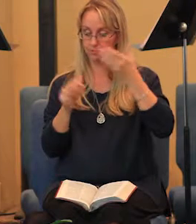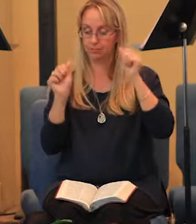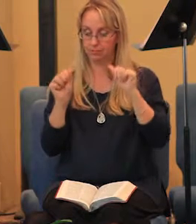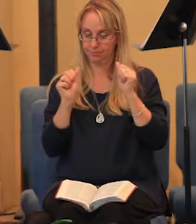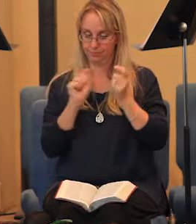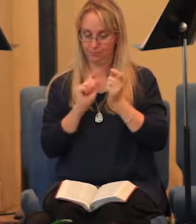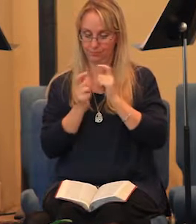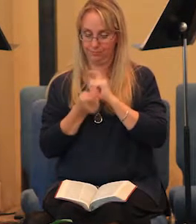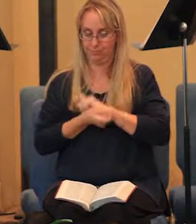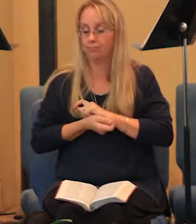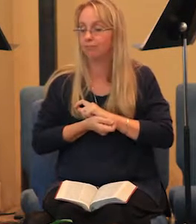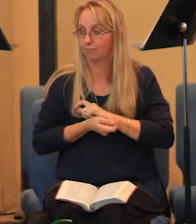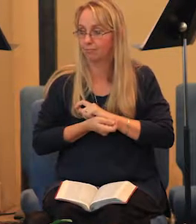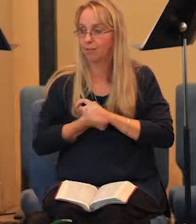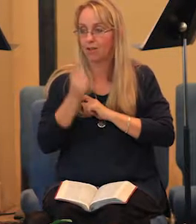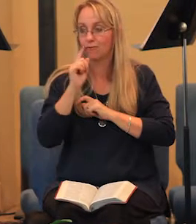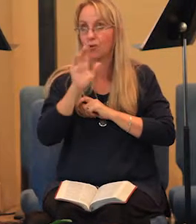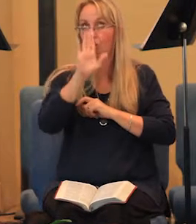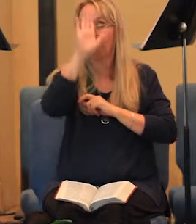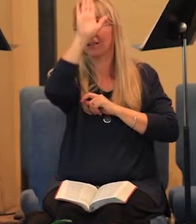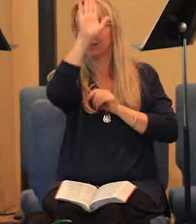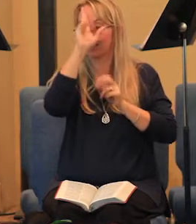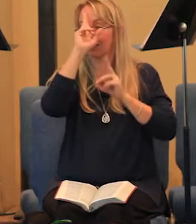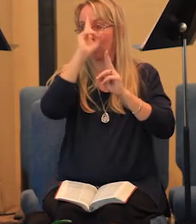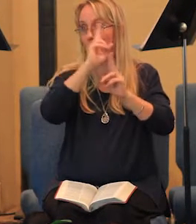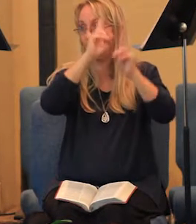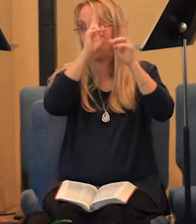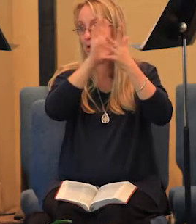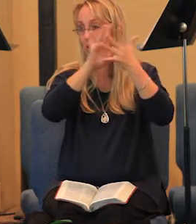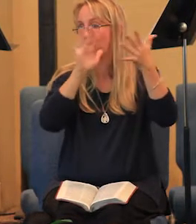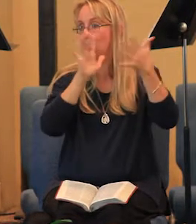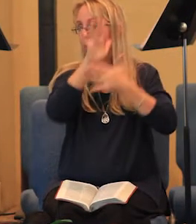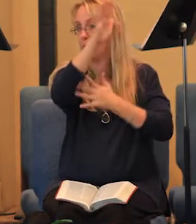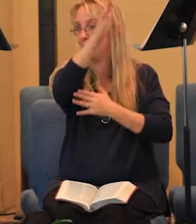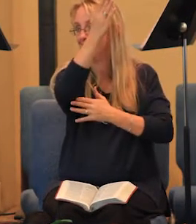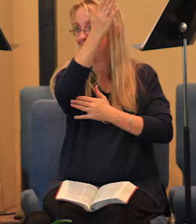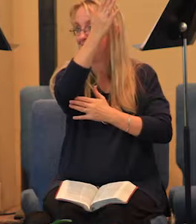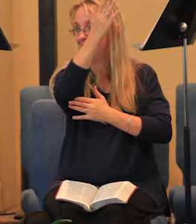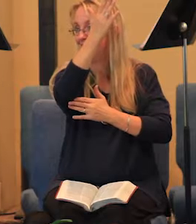for His honor and for His glory. Because then it doesn't really matter,